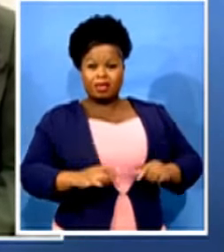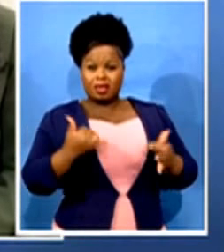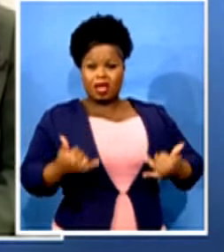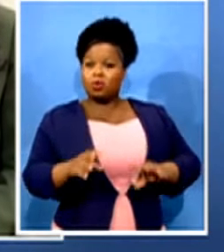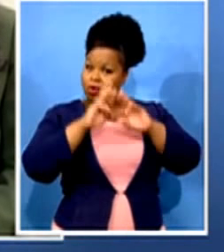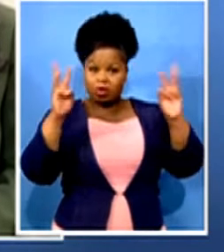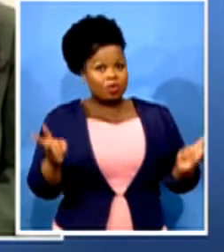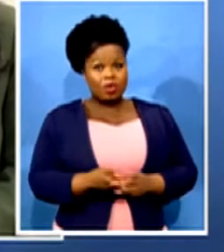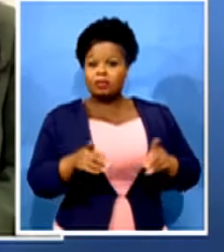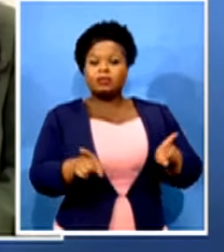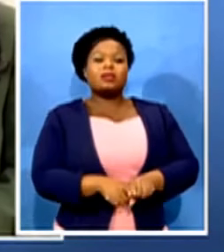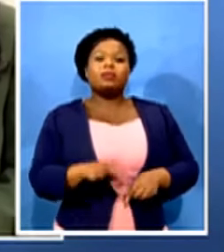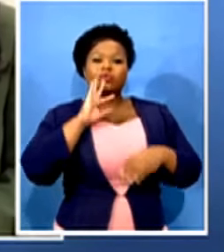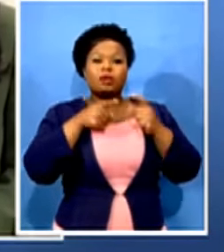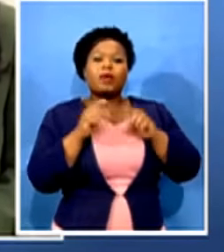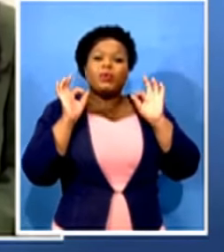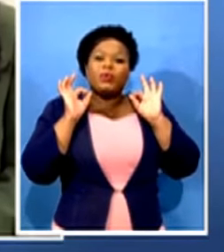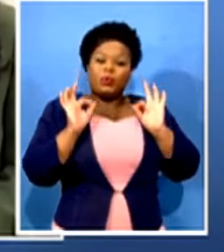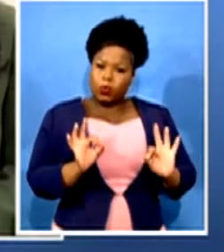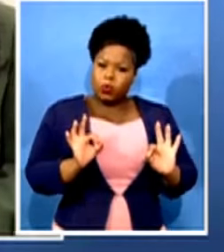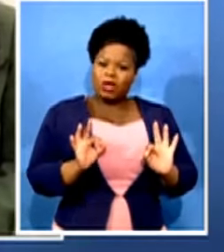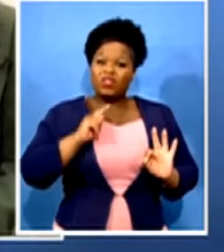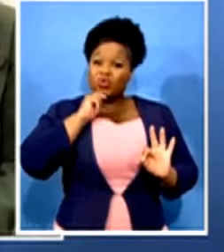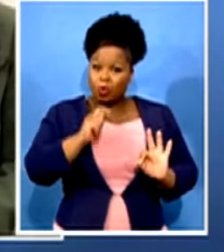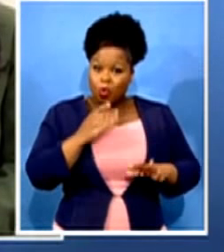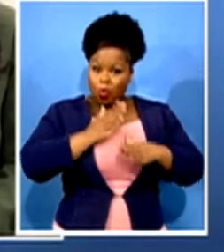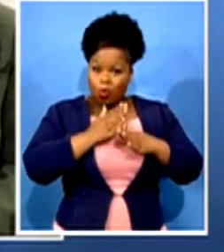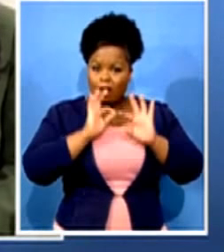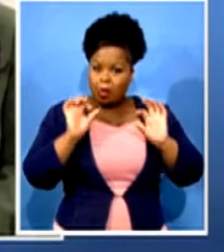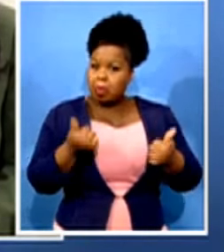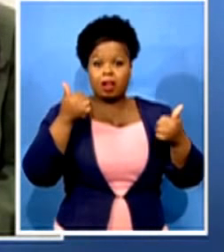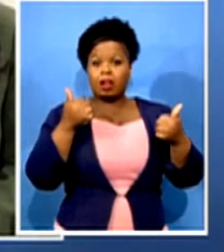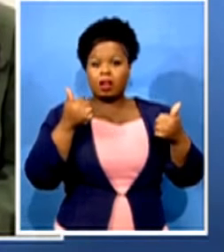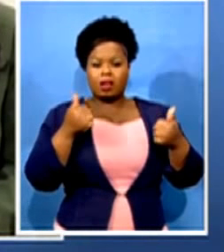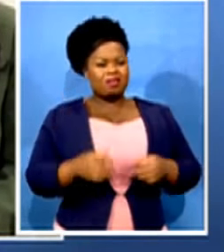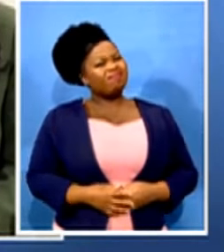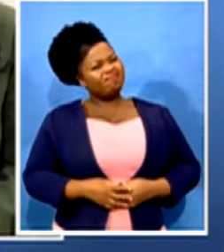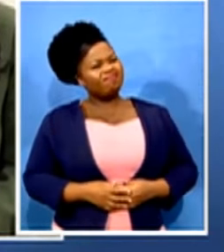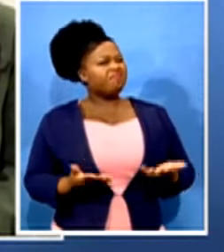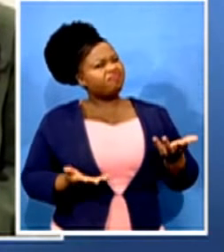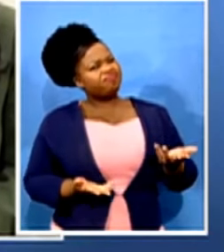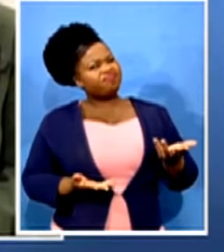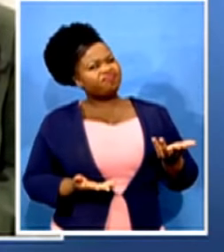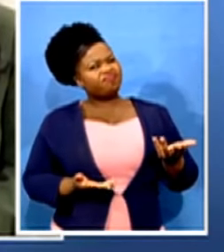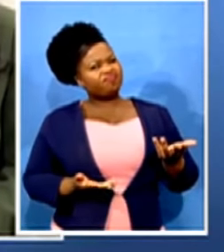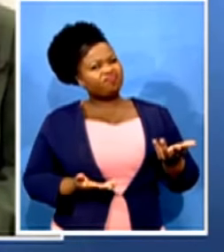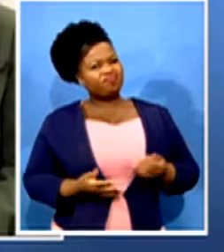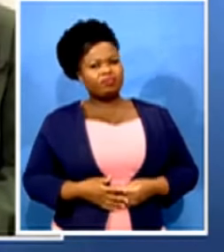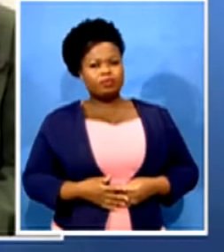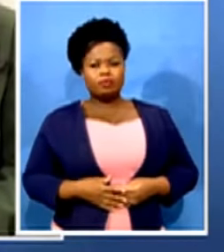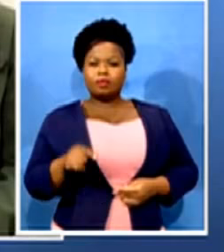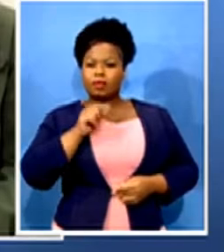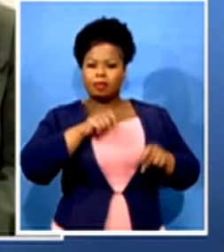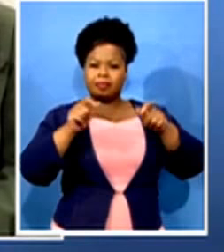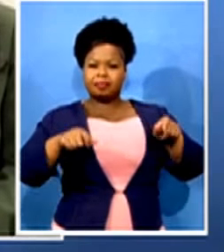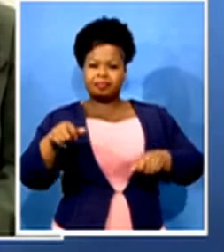of these vaccines that are being spoken about. What's the response from the Indian population in terms